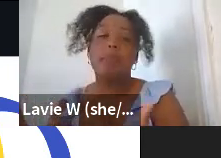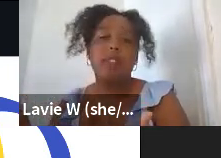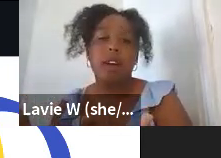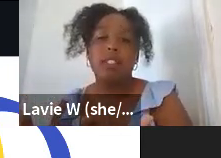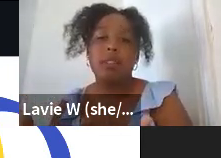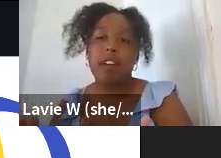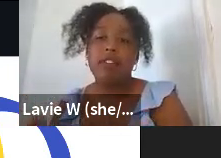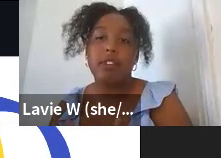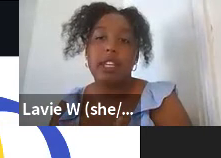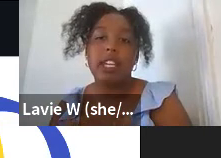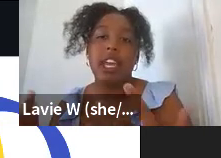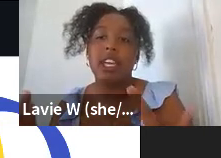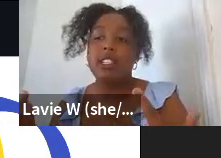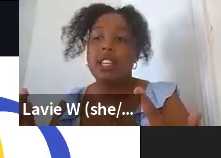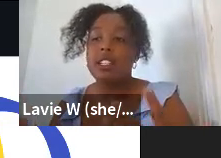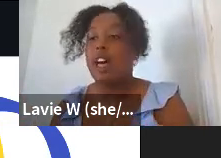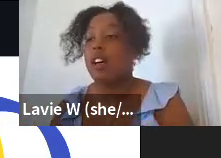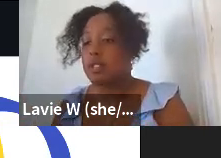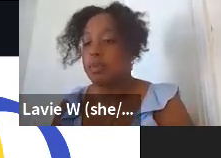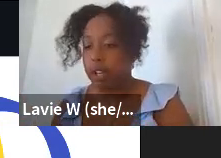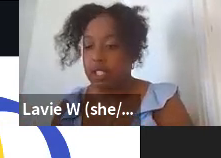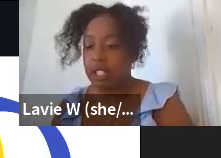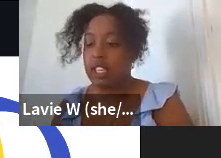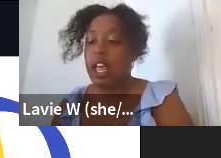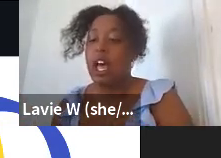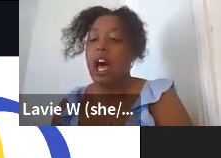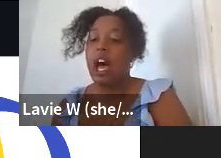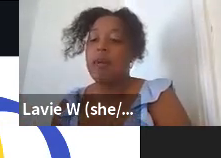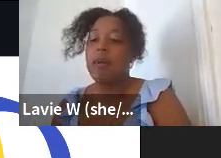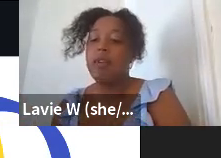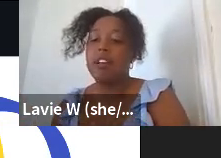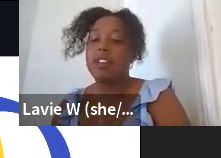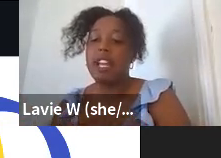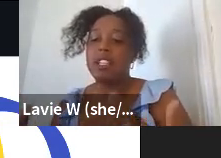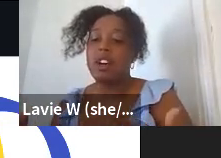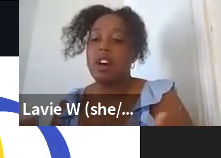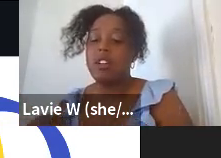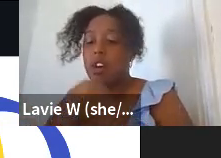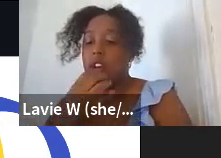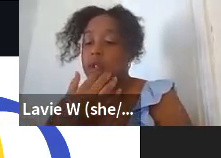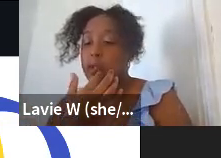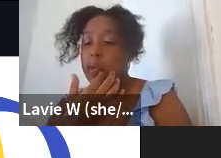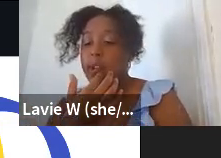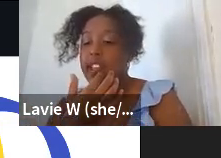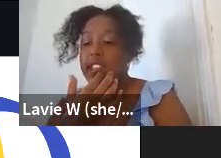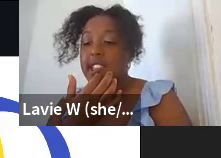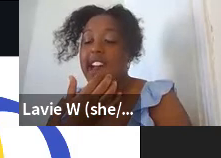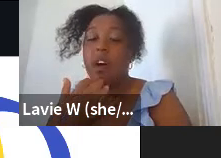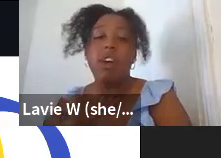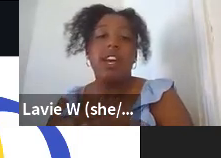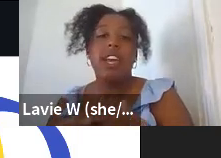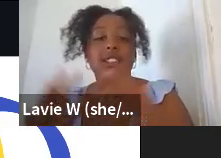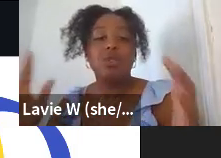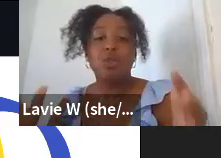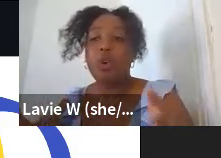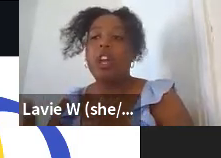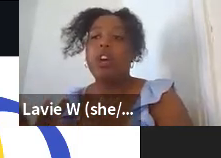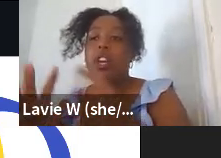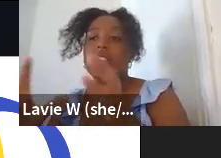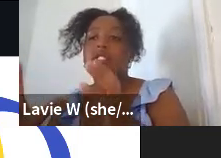one example that comes to mind for me is Elvis Presley, around the idea of cultural appropriation. Now,